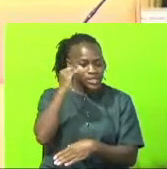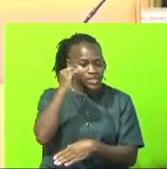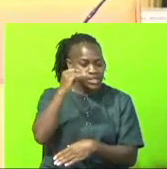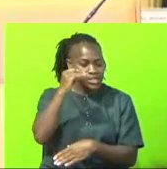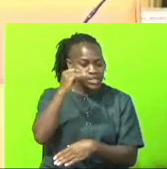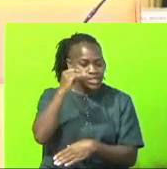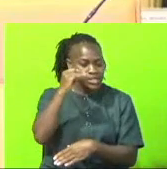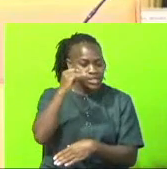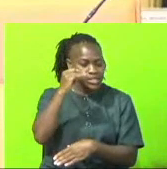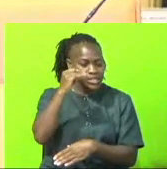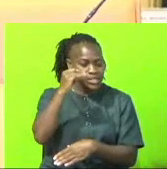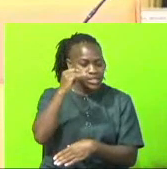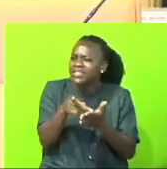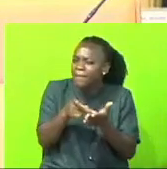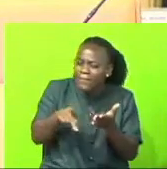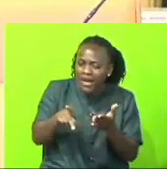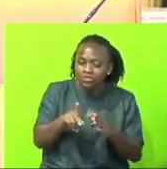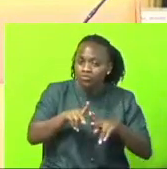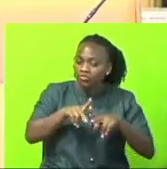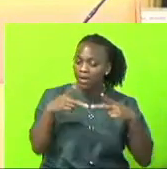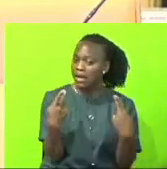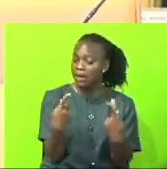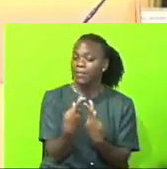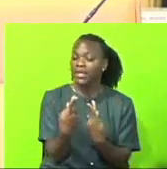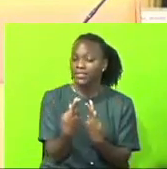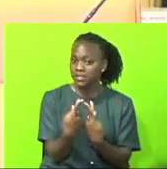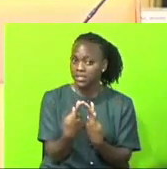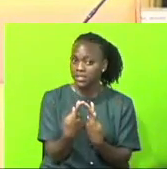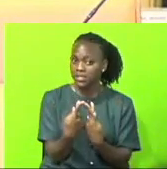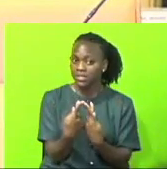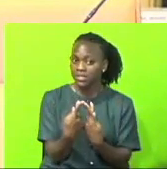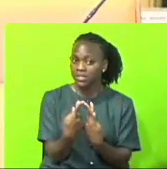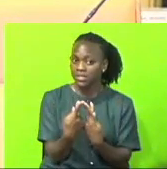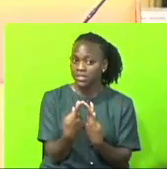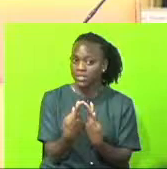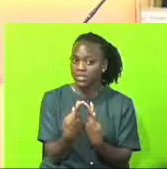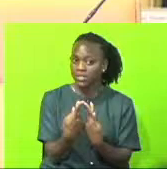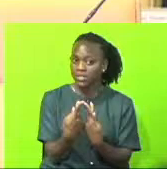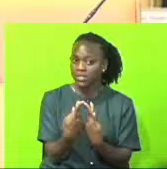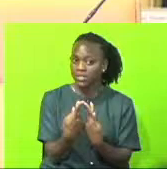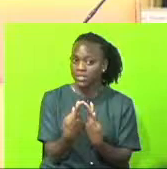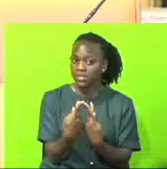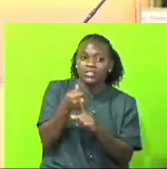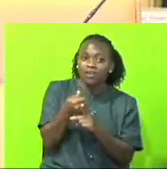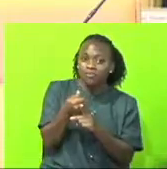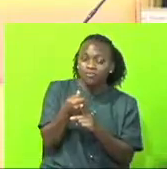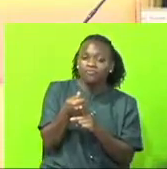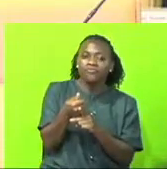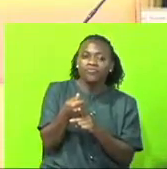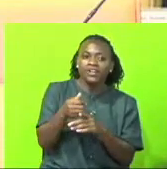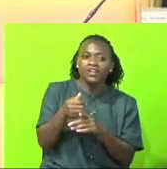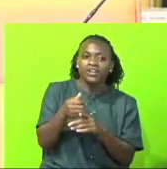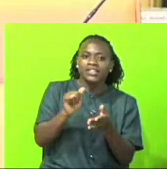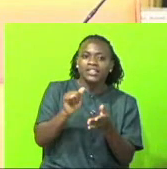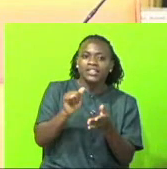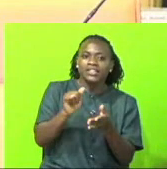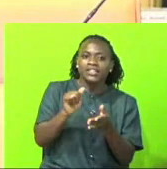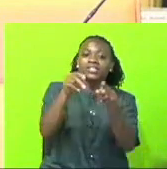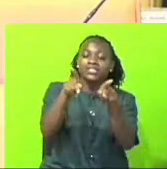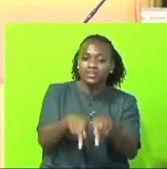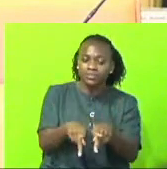no longer a member of the party. He has pronounced himself publicly as an independent